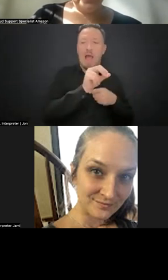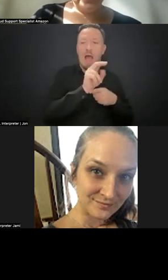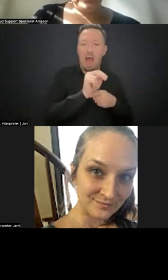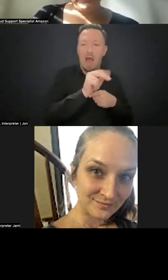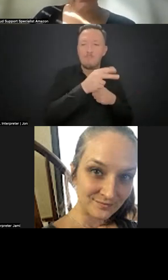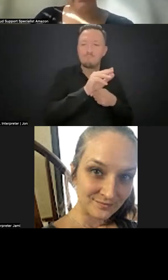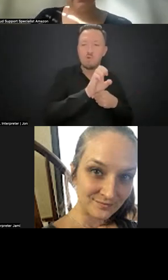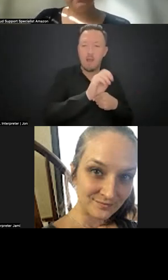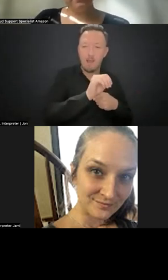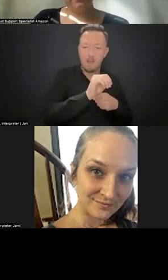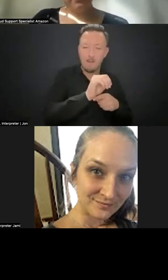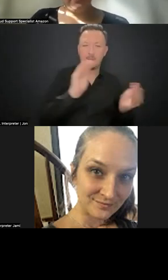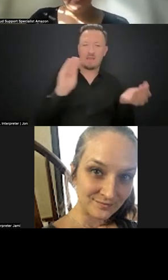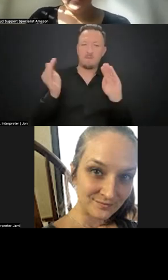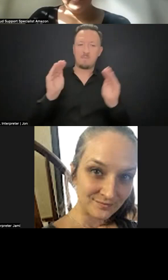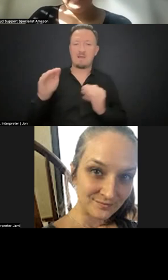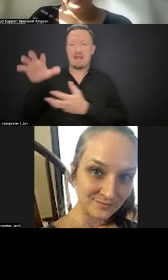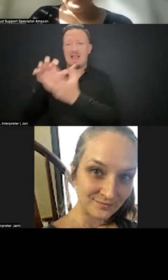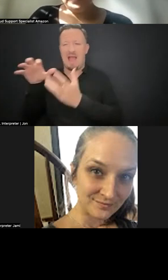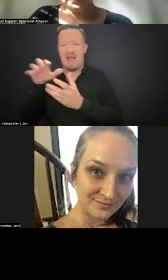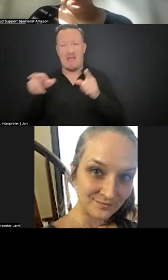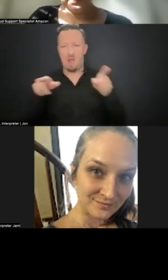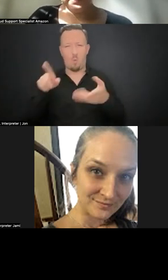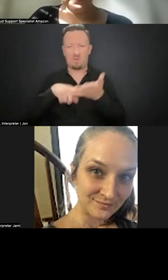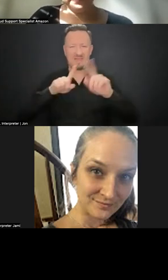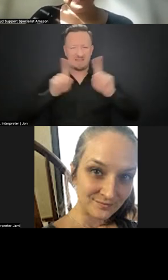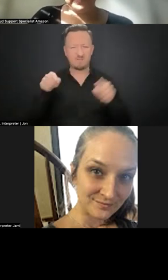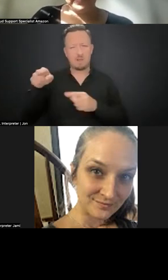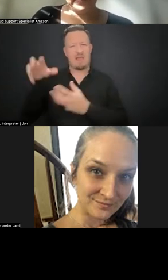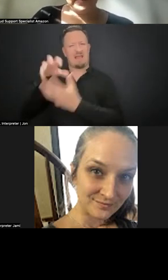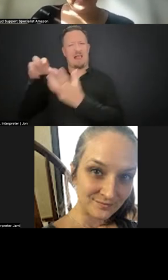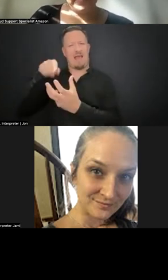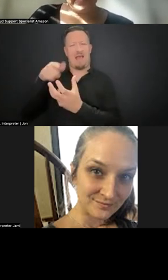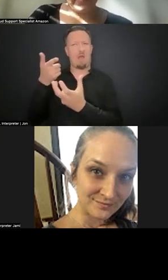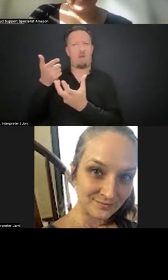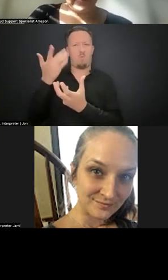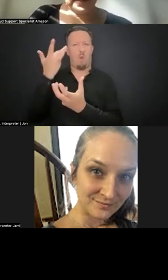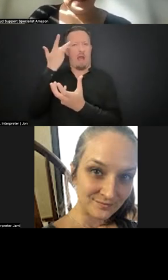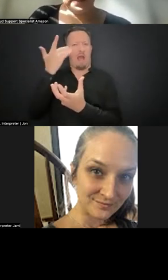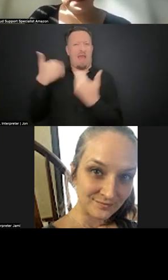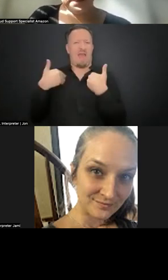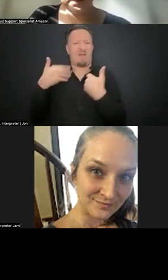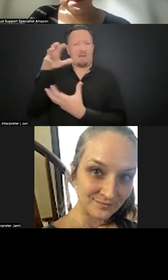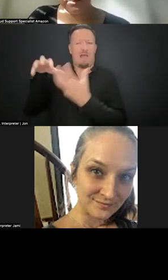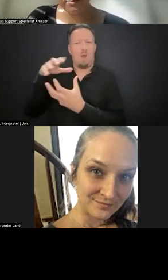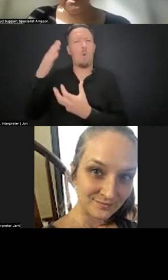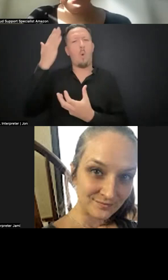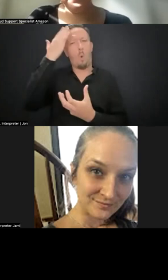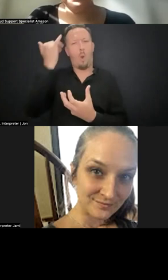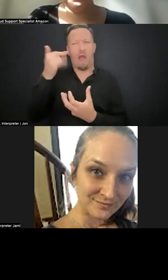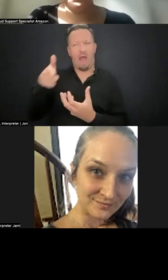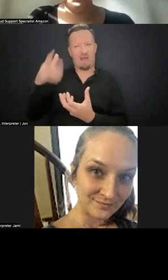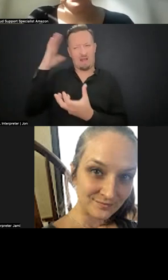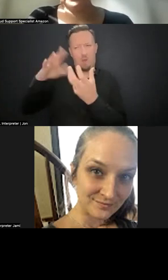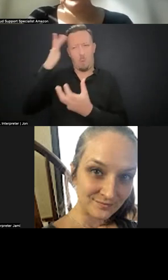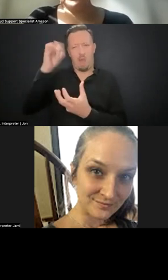the value? What's the point of cloud? Why shouldn't you do it all on a traditional